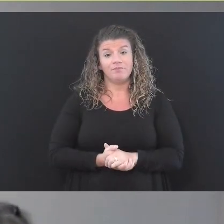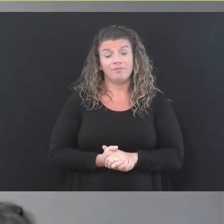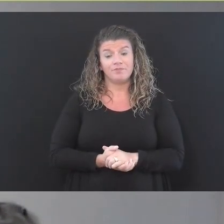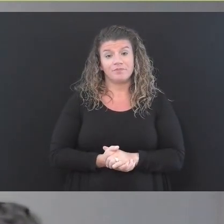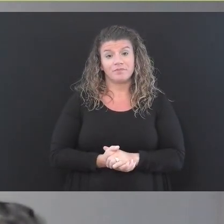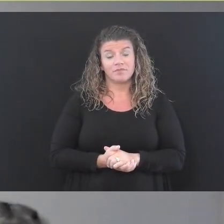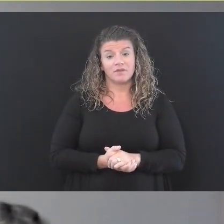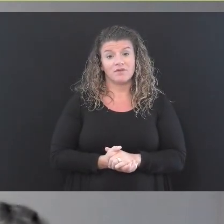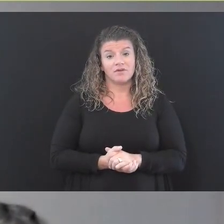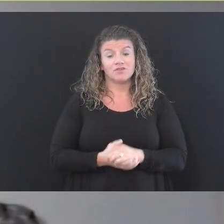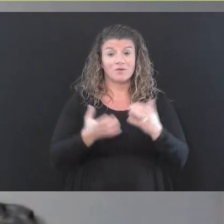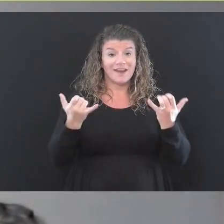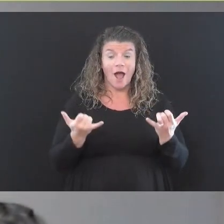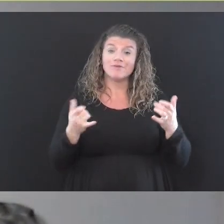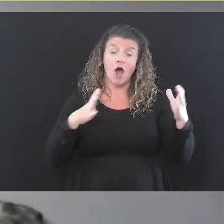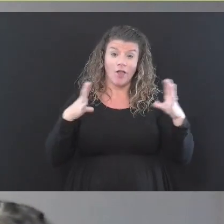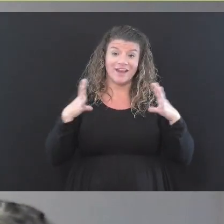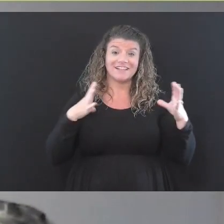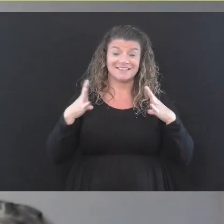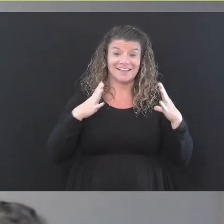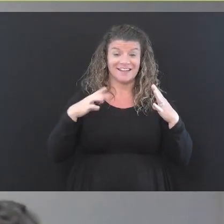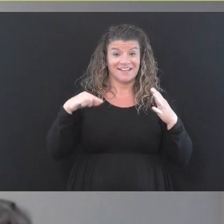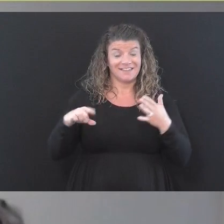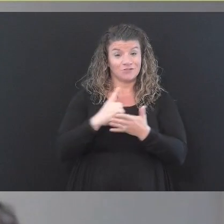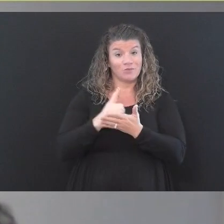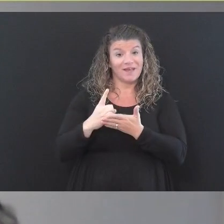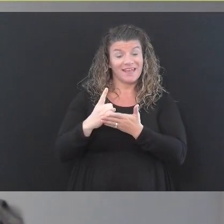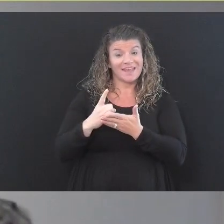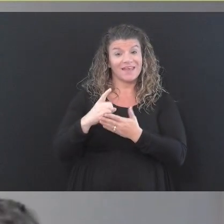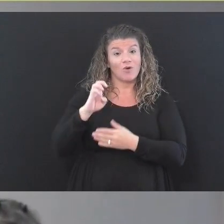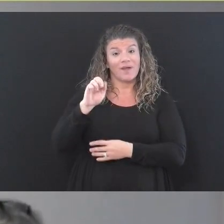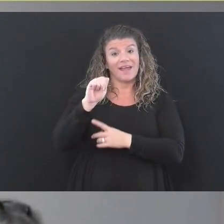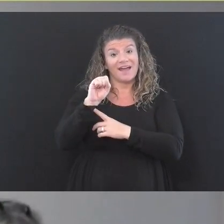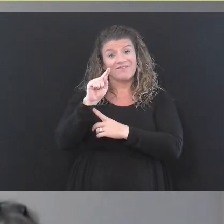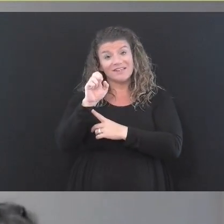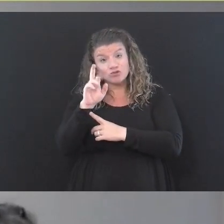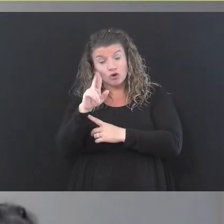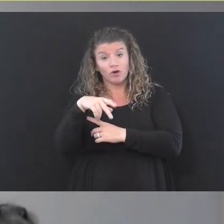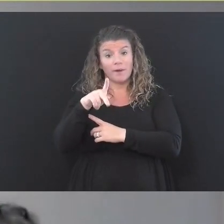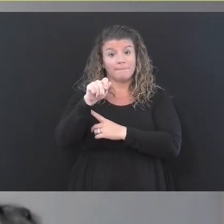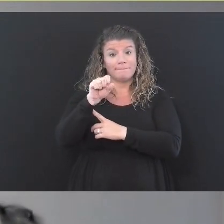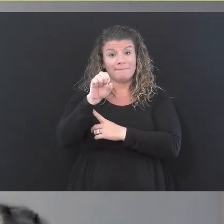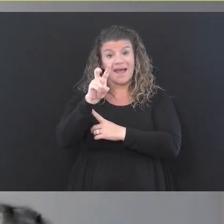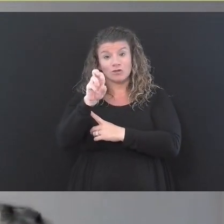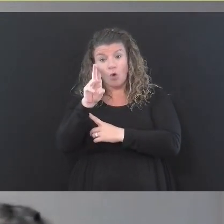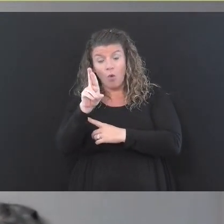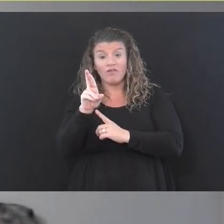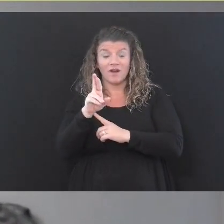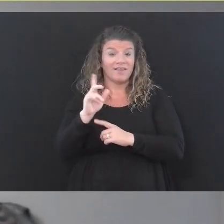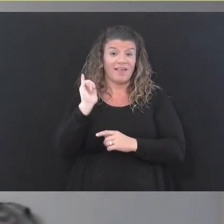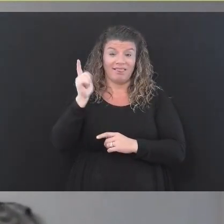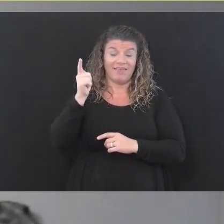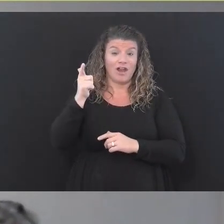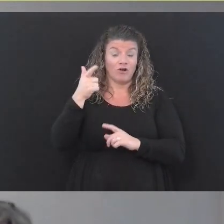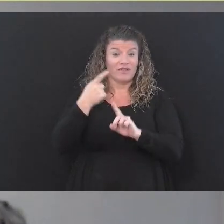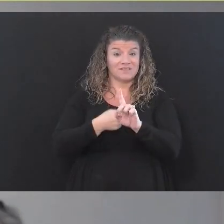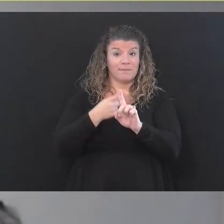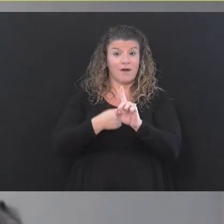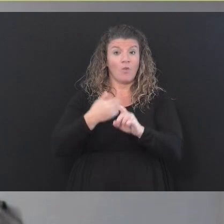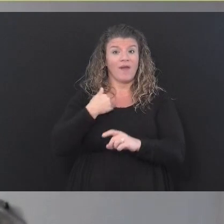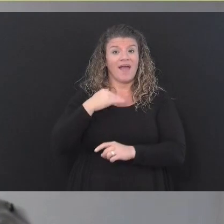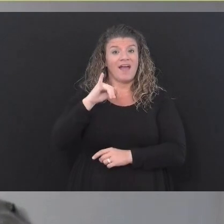So given the holidays, both this week with Easter and Passover, as well as later in the month with